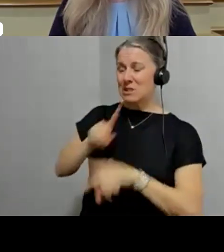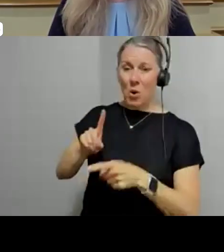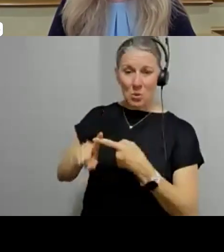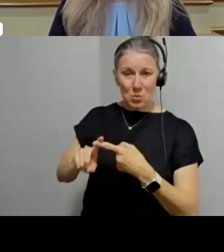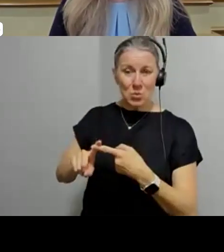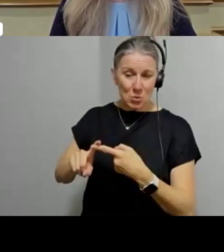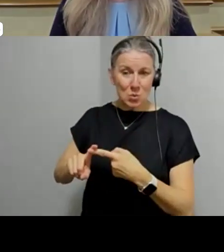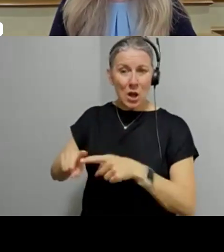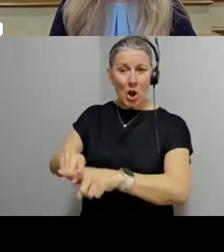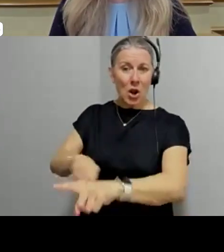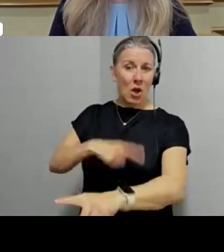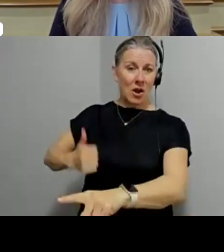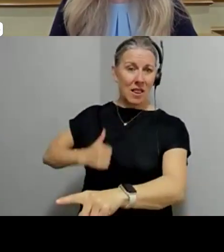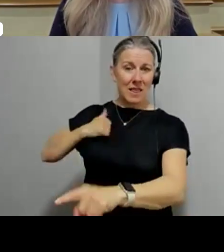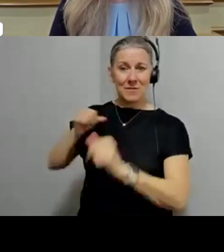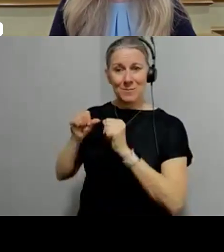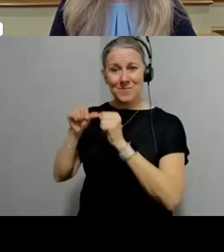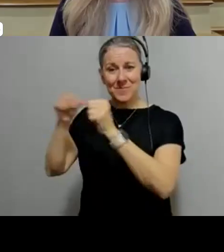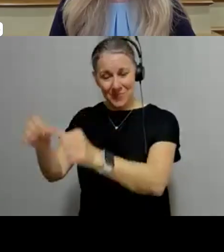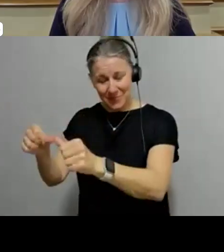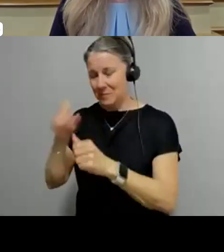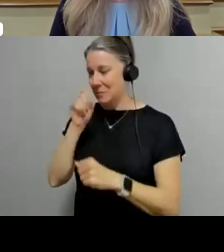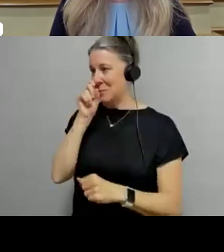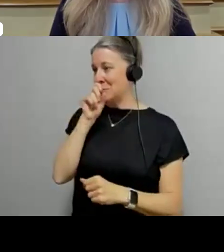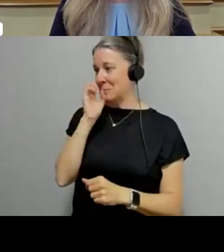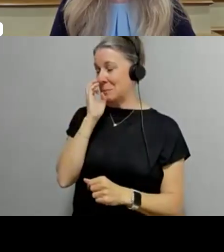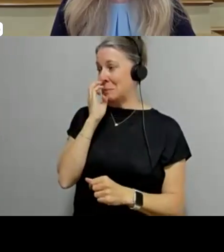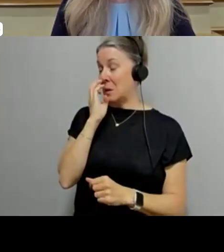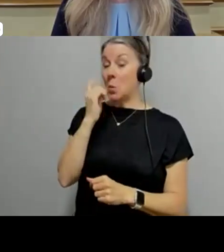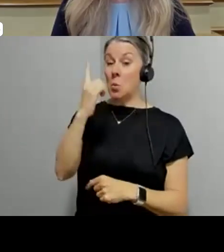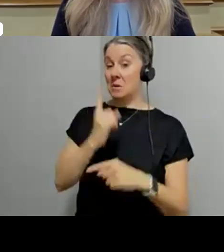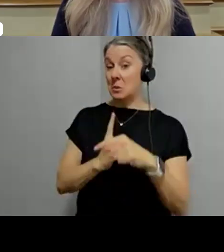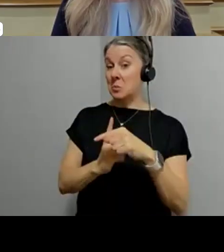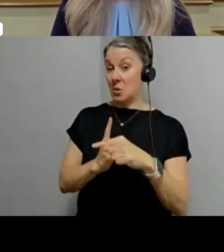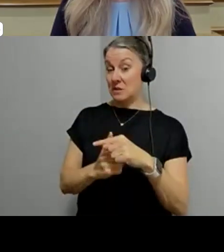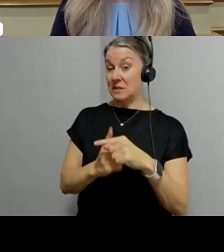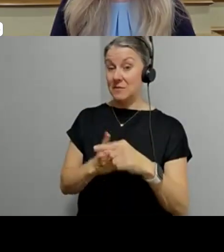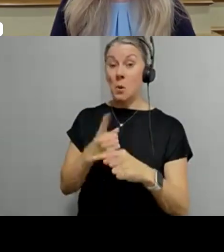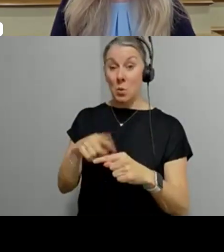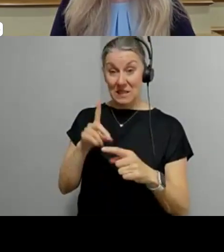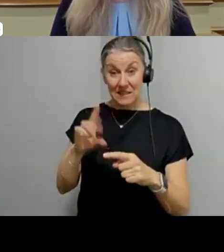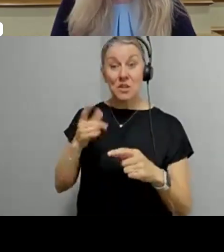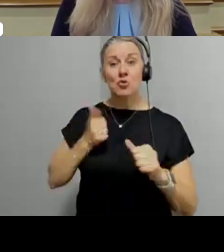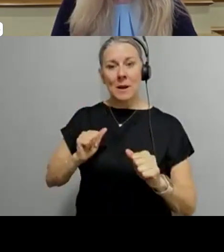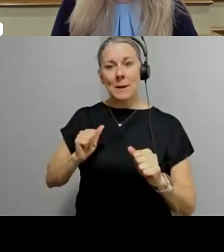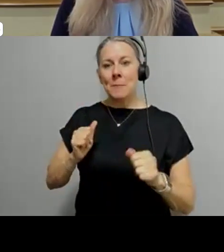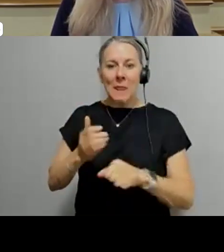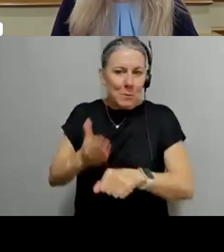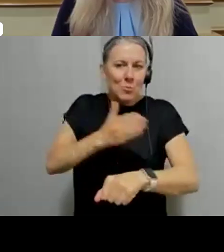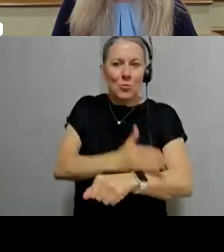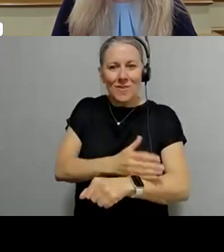we addressed back in the early 2000s was how we enhance the opportunities to promote the health of older people and to help them live